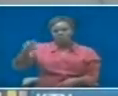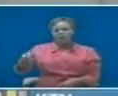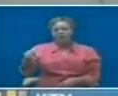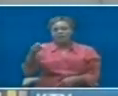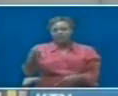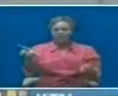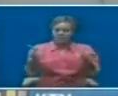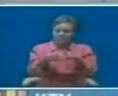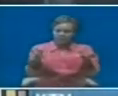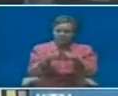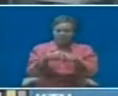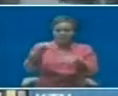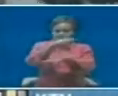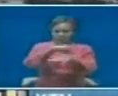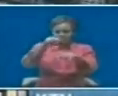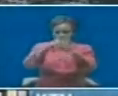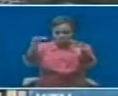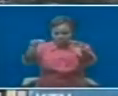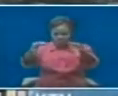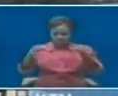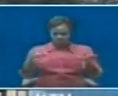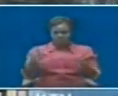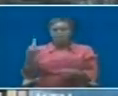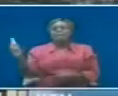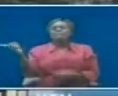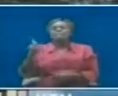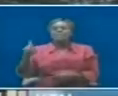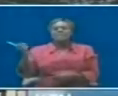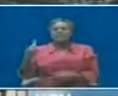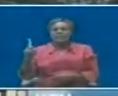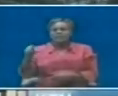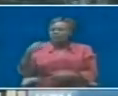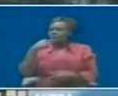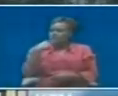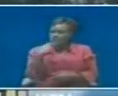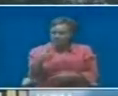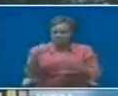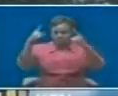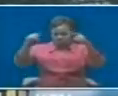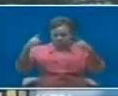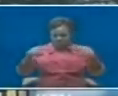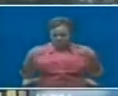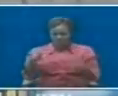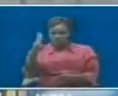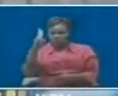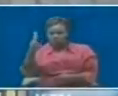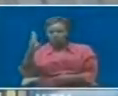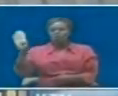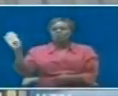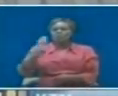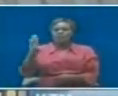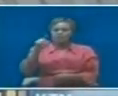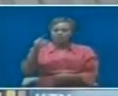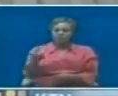This, according to the National Treasury Cabinet Secretary Henry Rotich, who adds that success of the $2 billion Eurobond